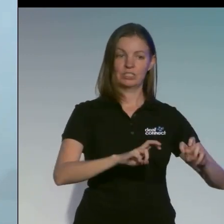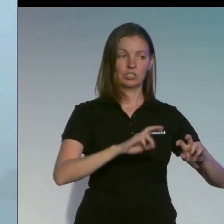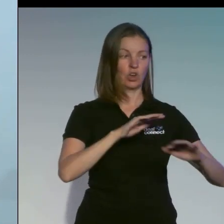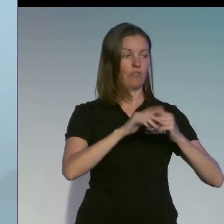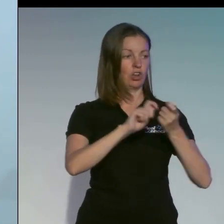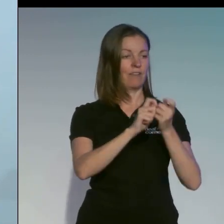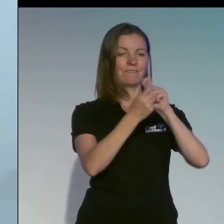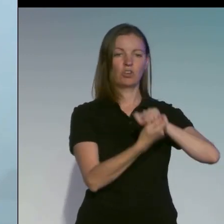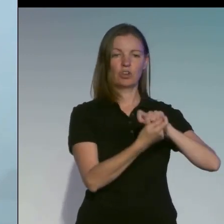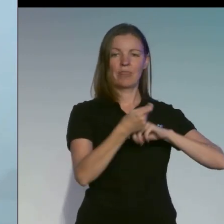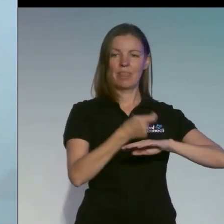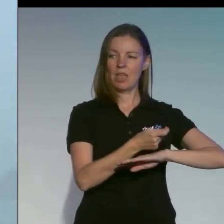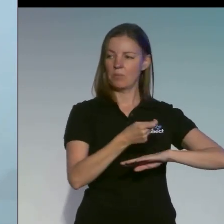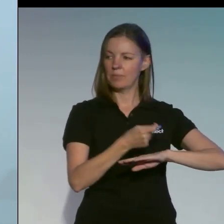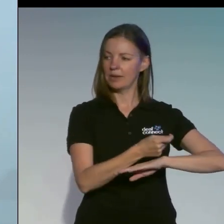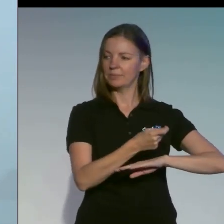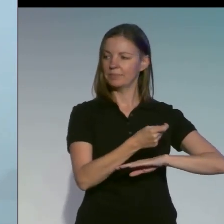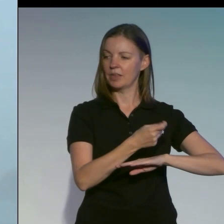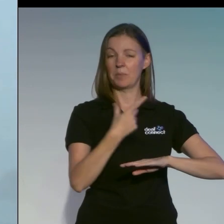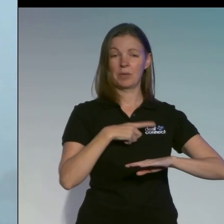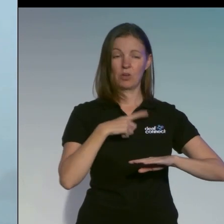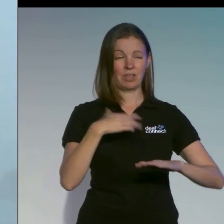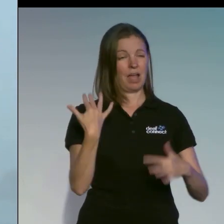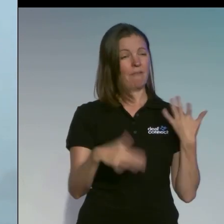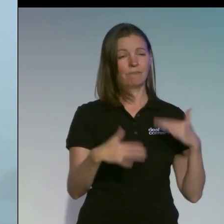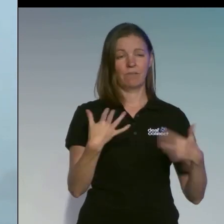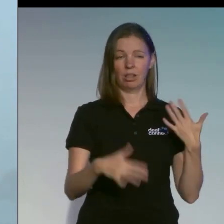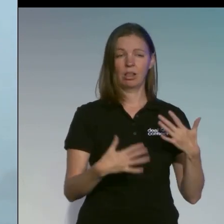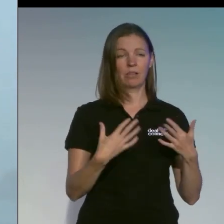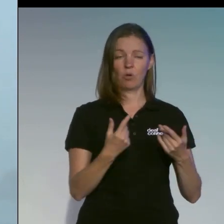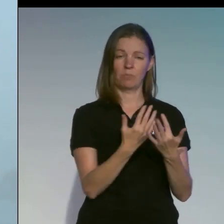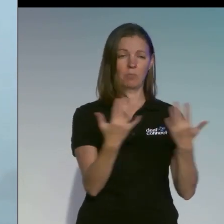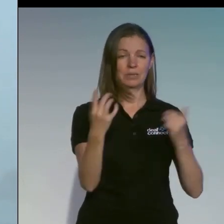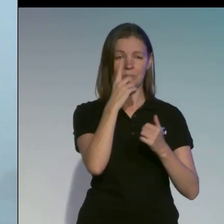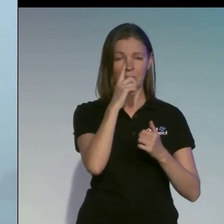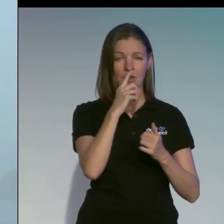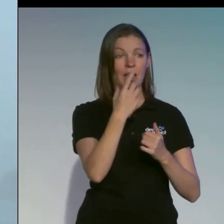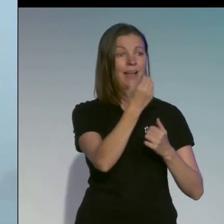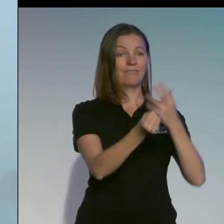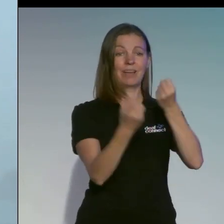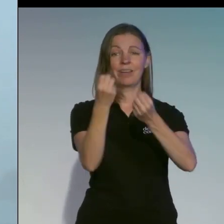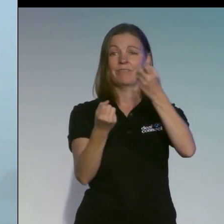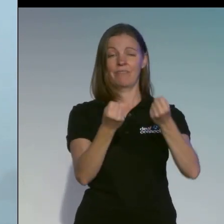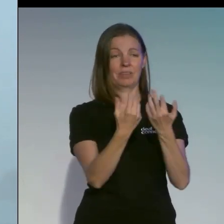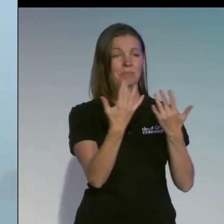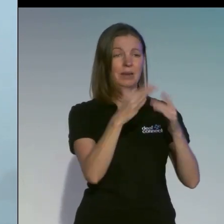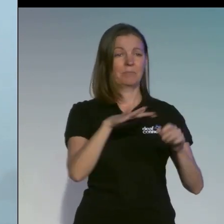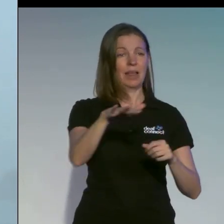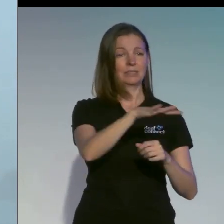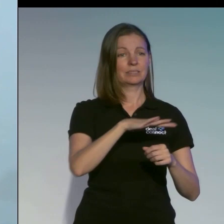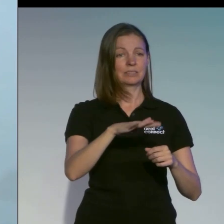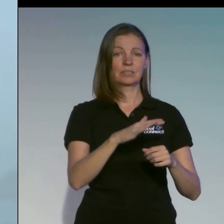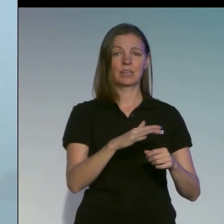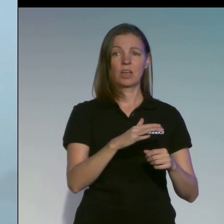conversion therapy, found that these harmful practices take place everywhere and range in their levels of physical